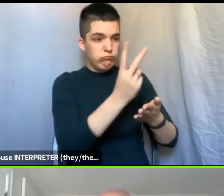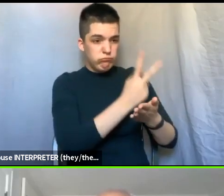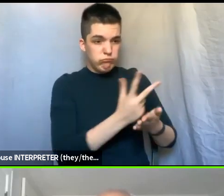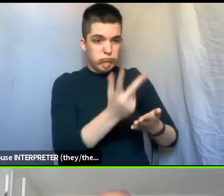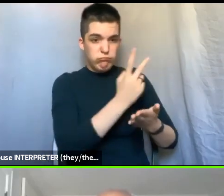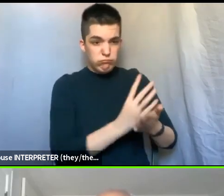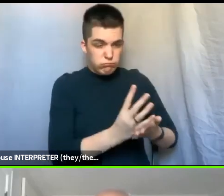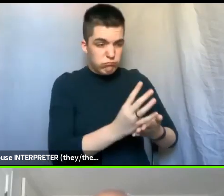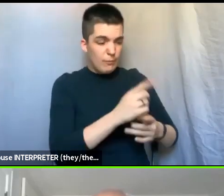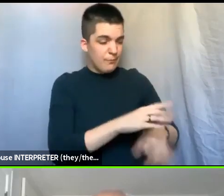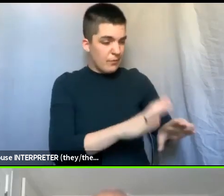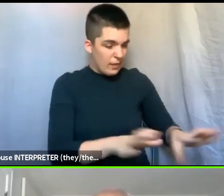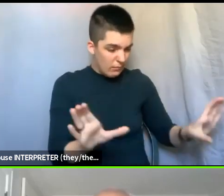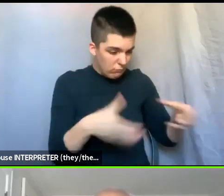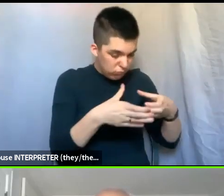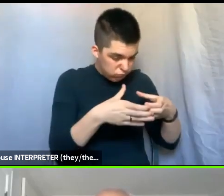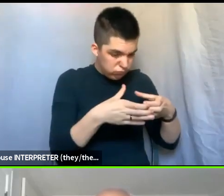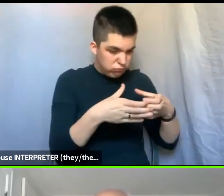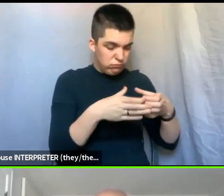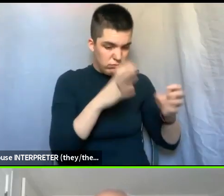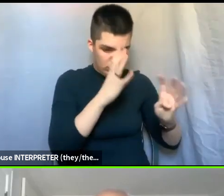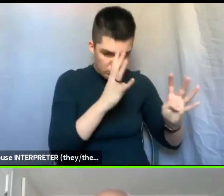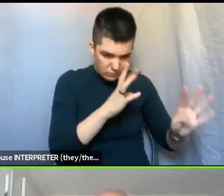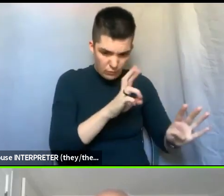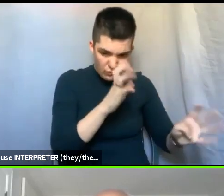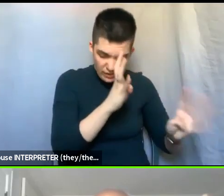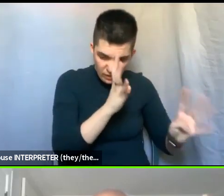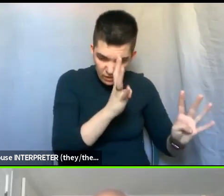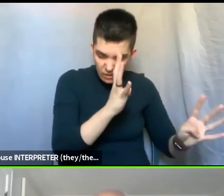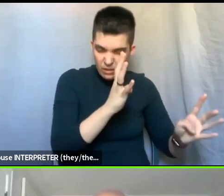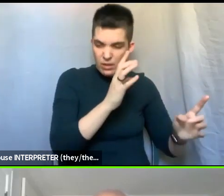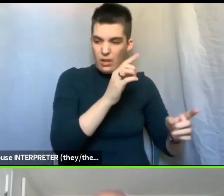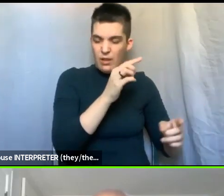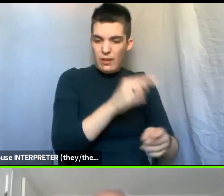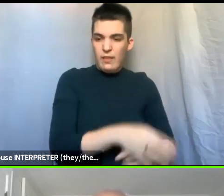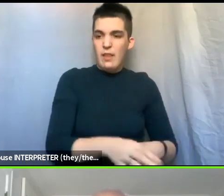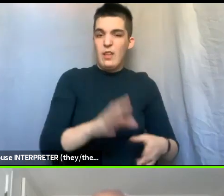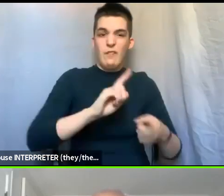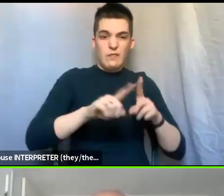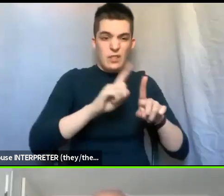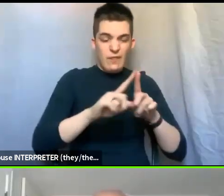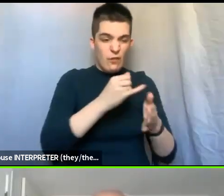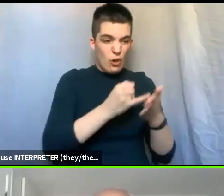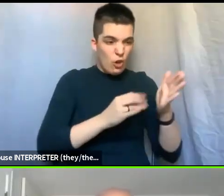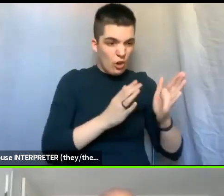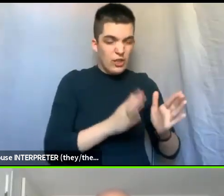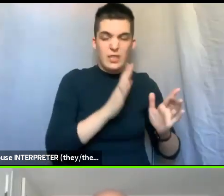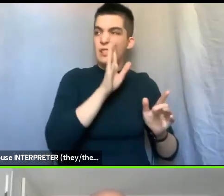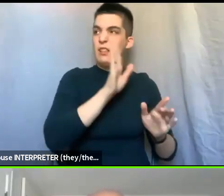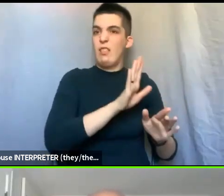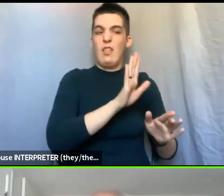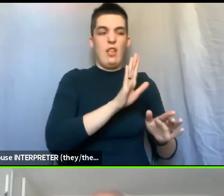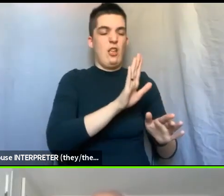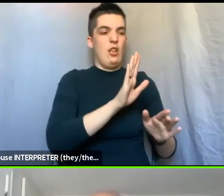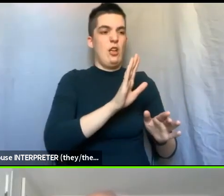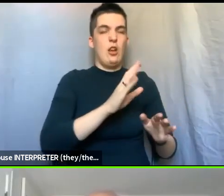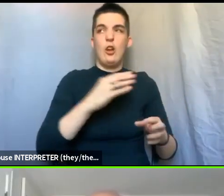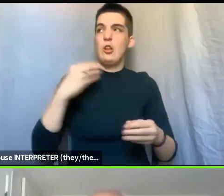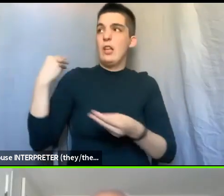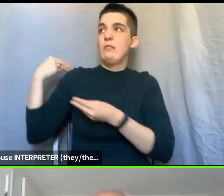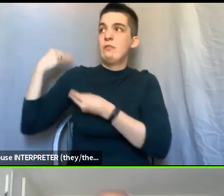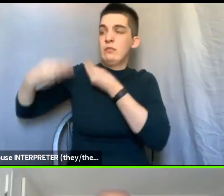that theaters have thought of as burdens for years and years and years, the schedule, the subscription